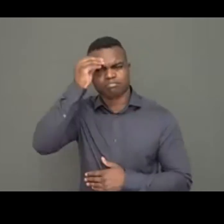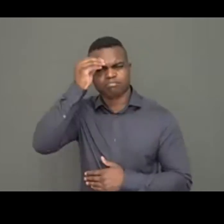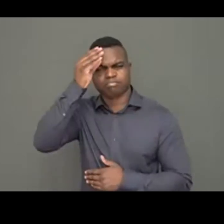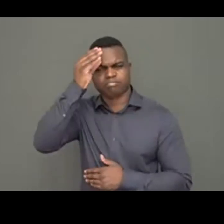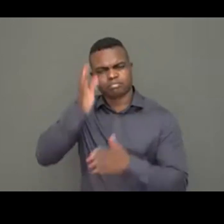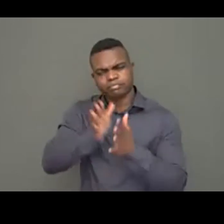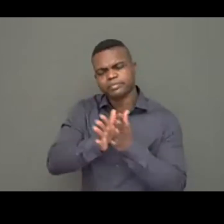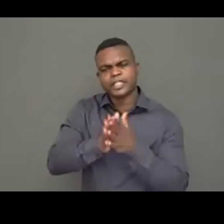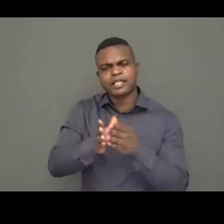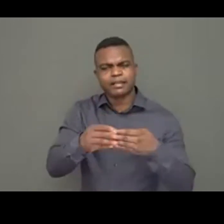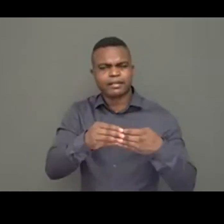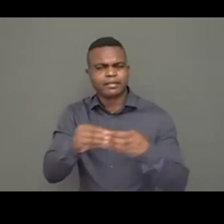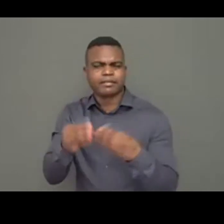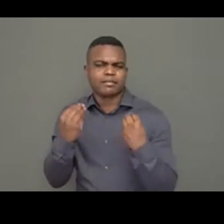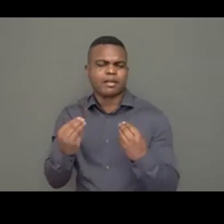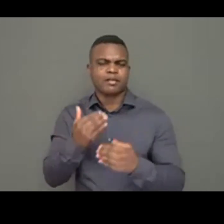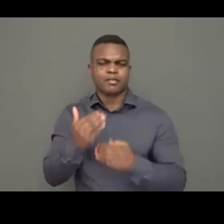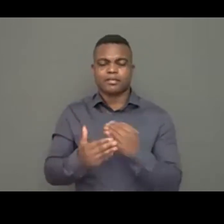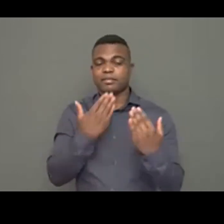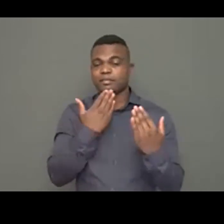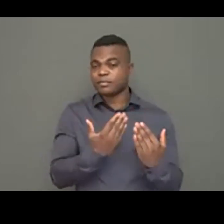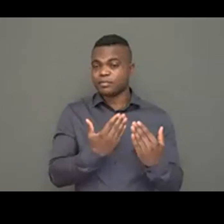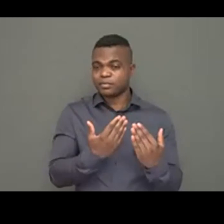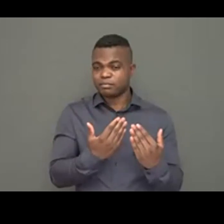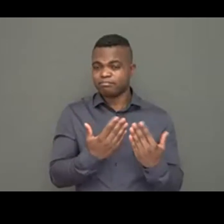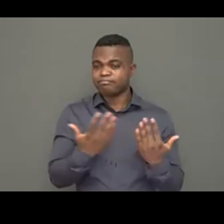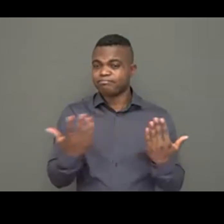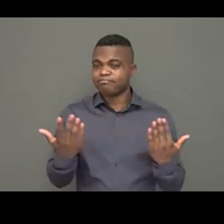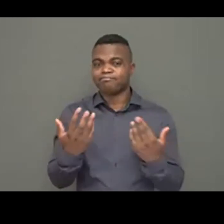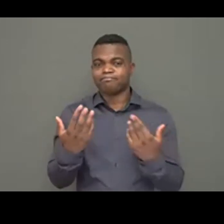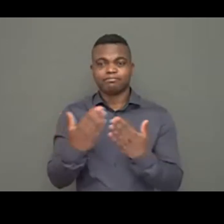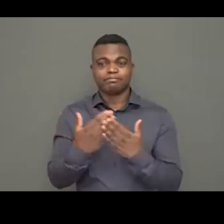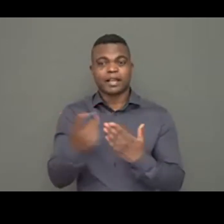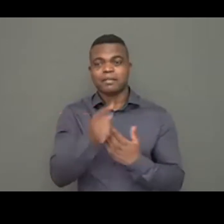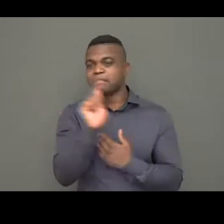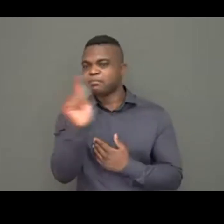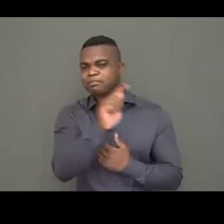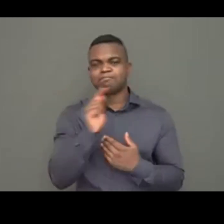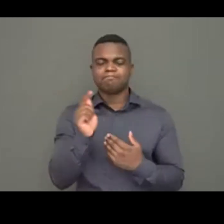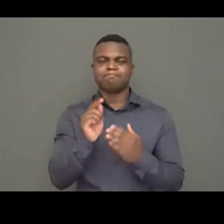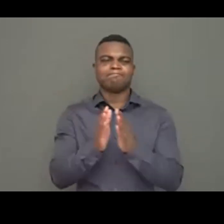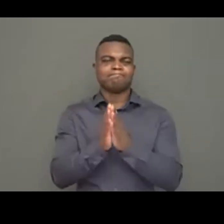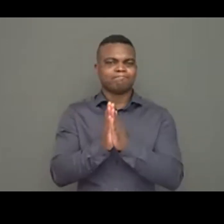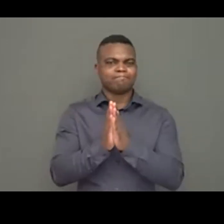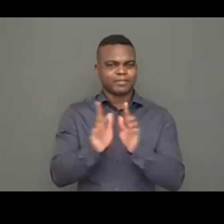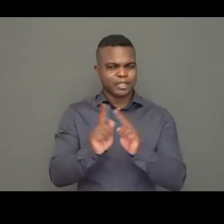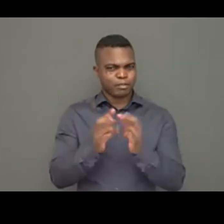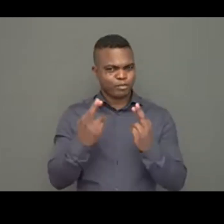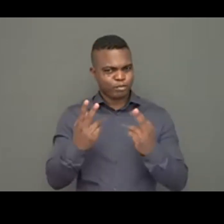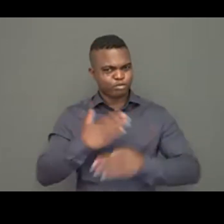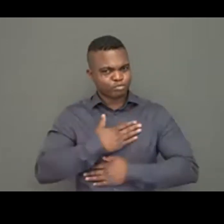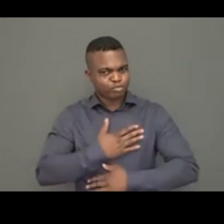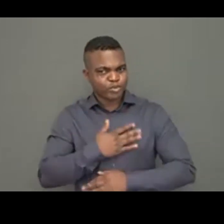some use to you. It has been an amazing journey for us. And I'm not just saying that because it's EU sponsored or EU supported.